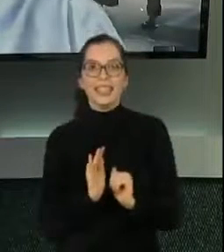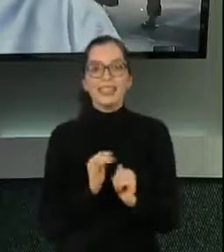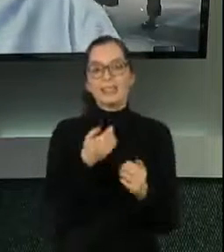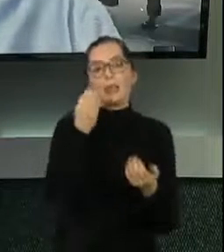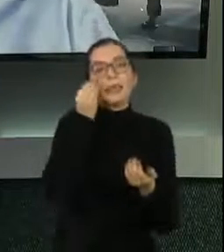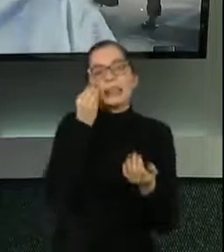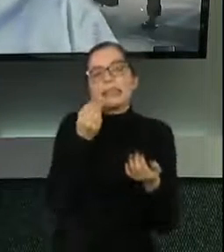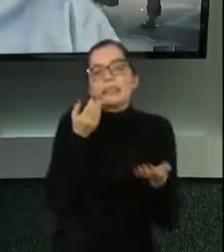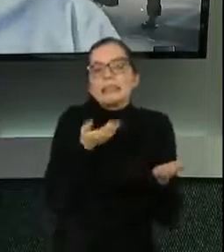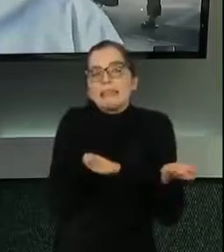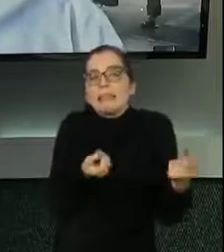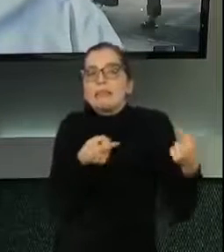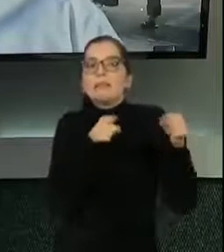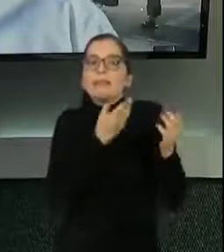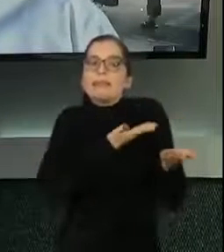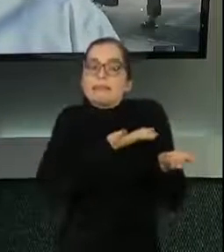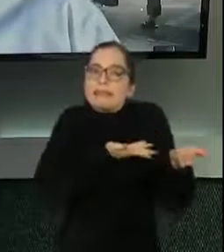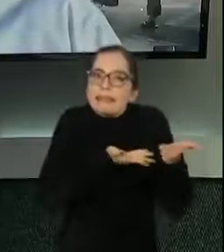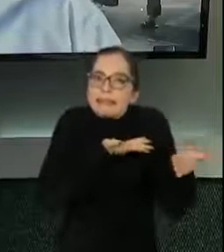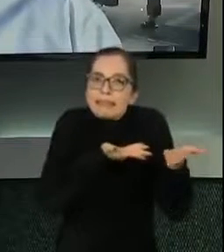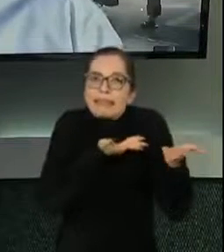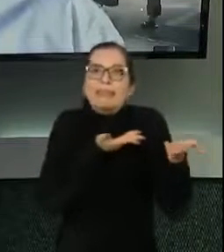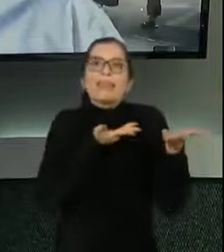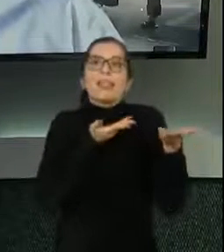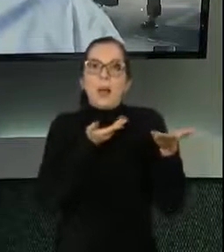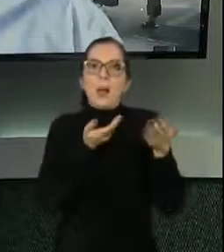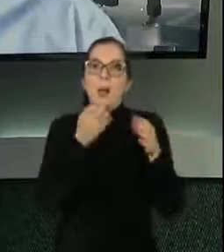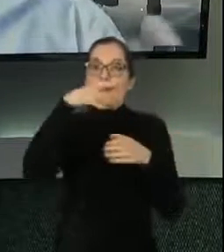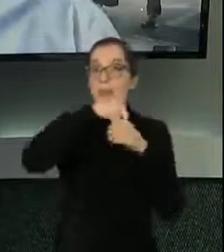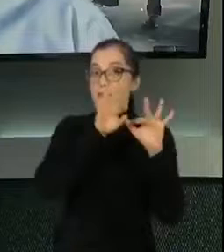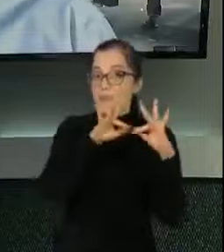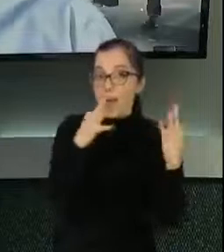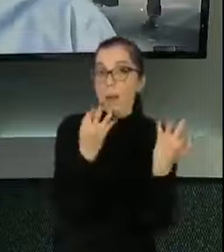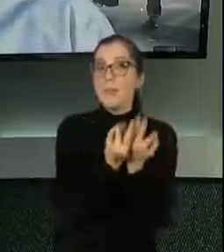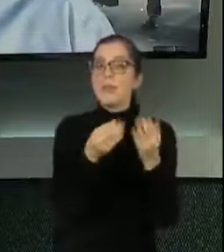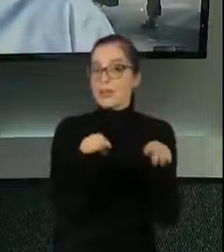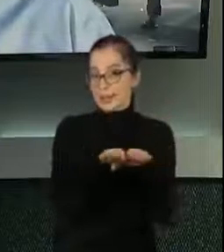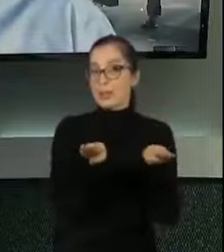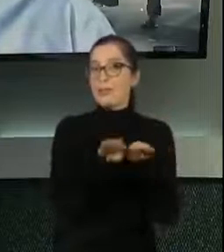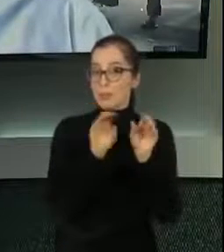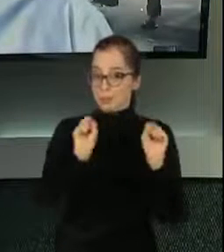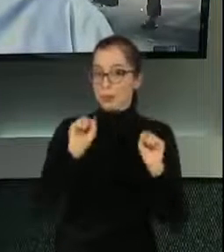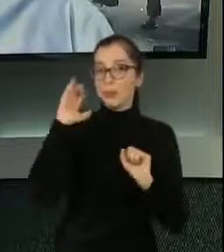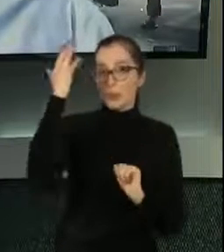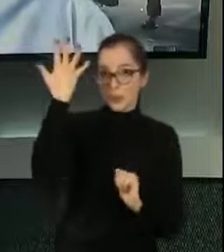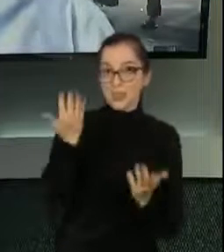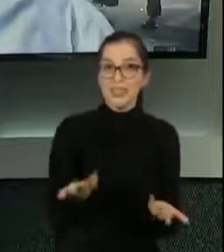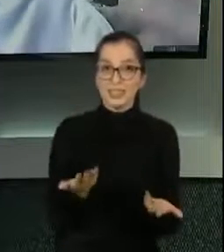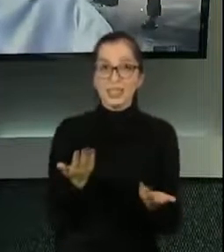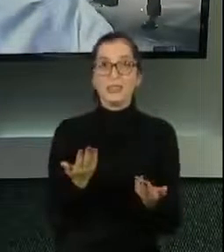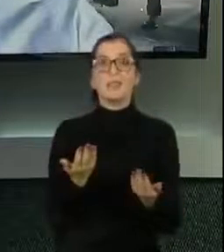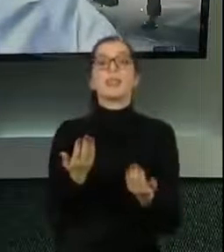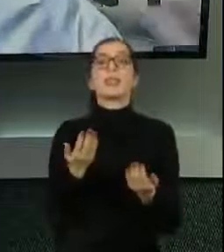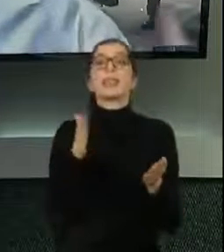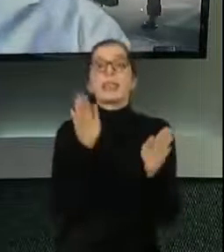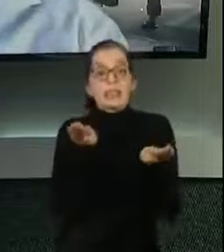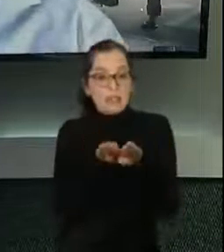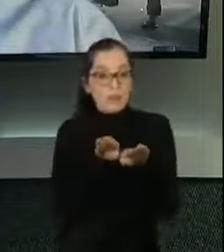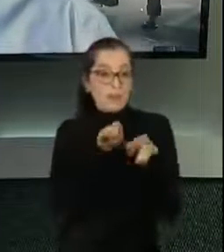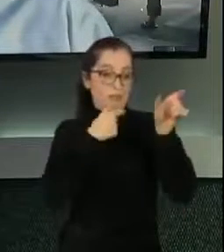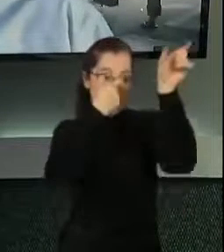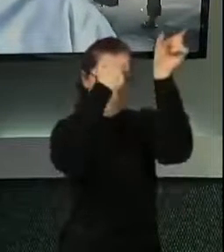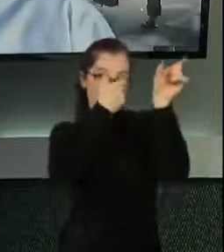a sort of reconciliation but of course within families it can also be physical. It can even be sexual.